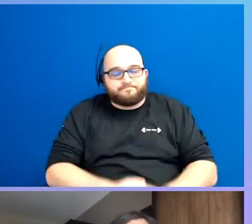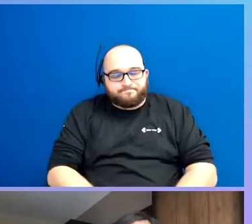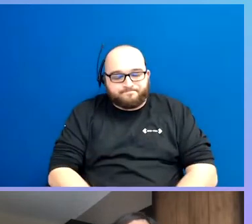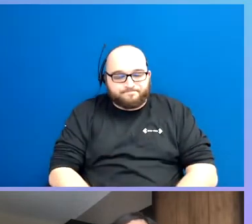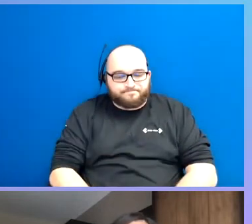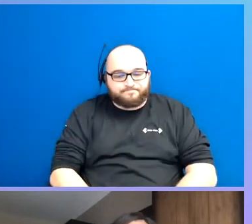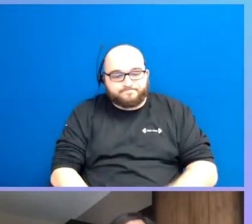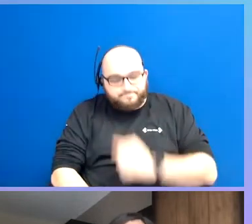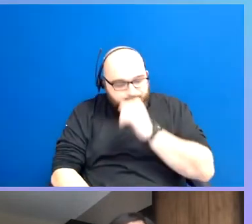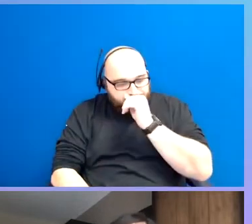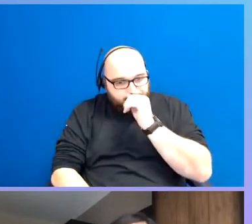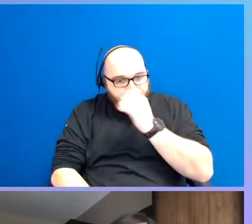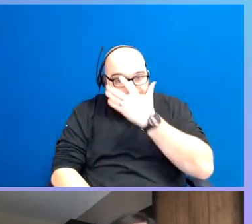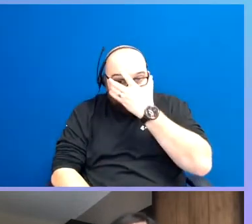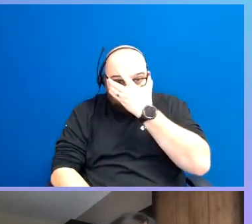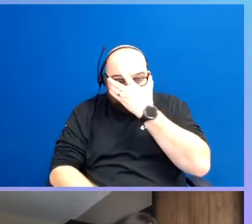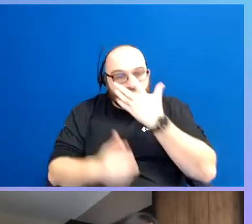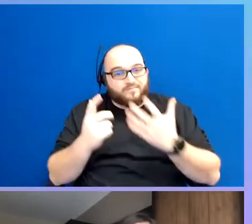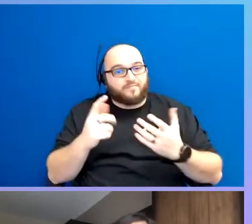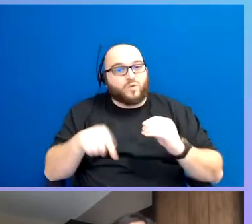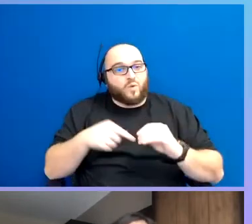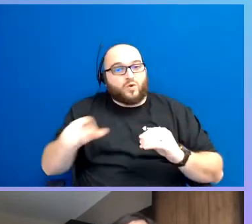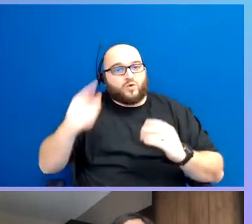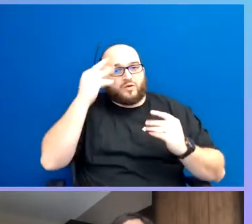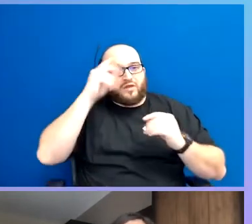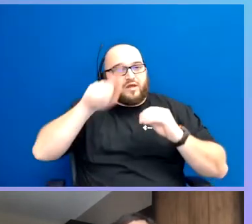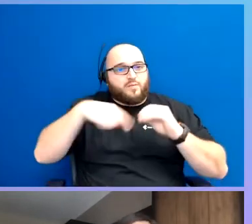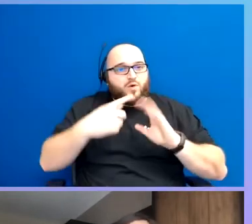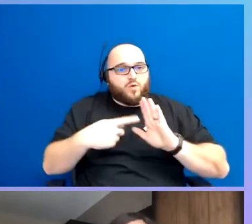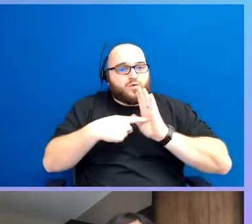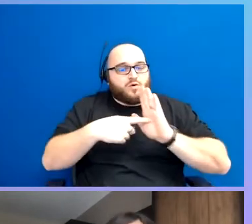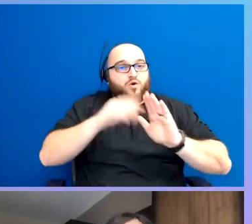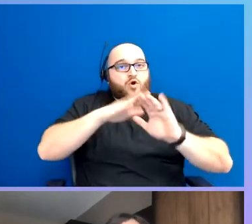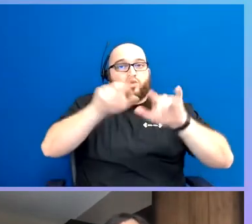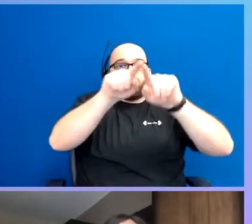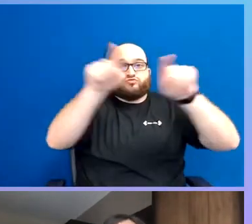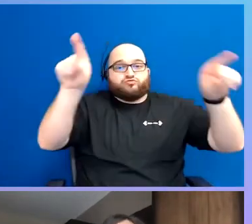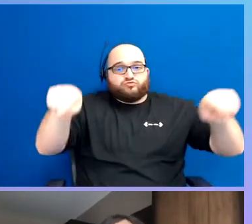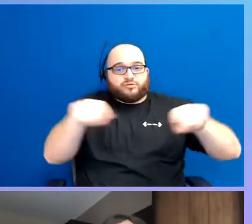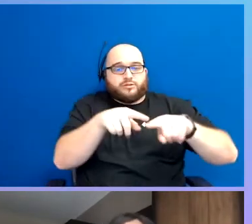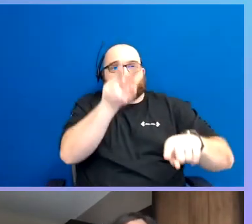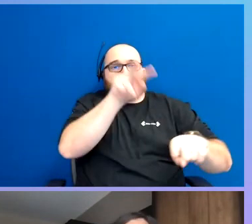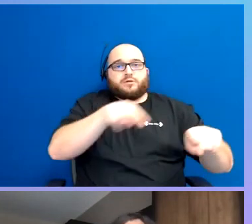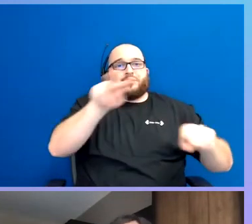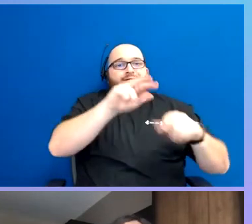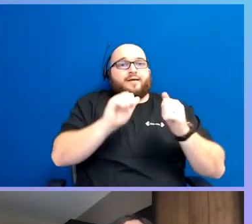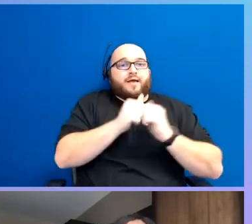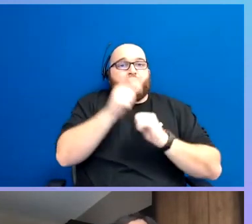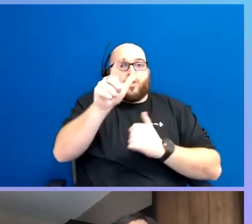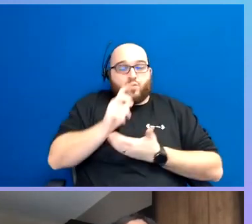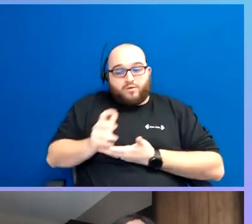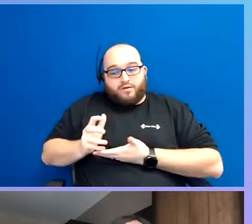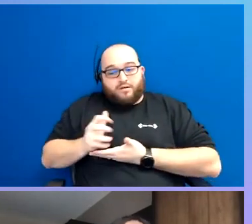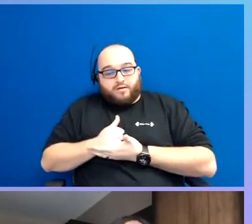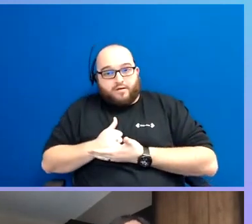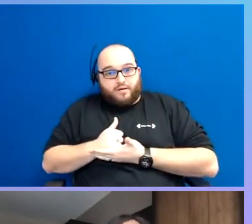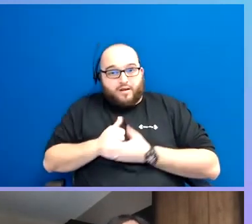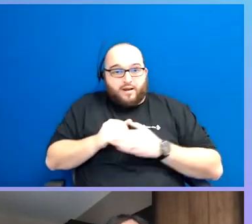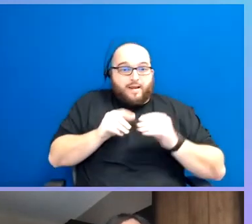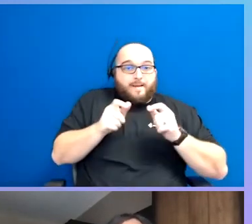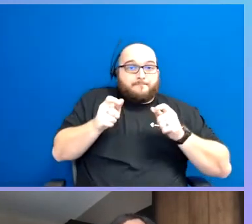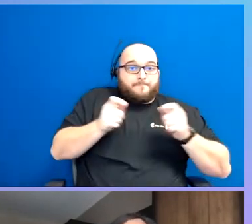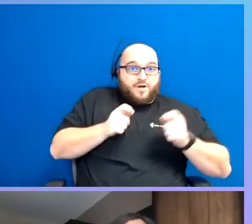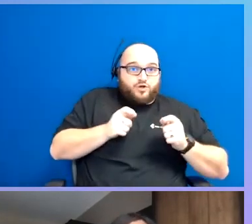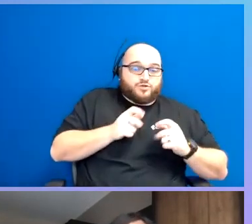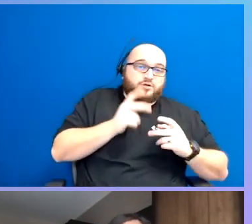So when thinking about representation on screen, you want to think about how you're collecting, managing, and visualizing demographic